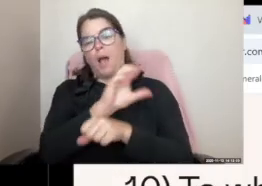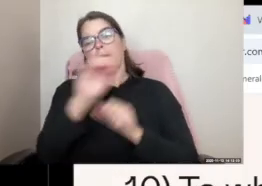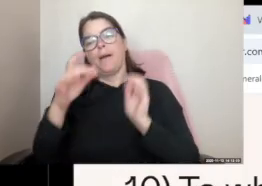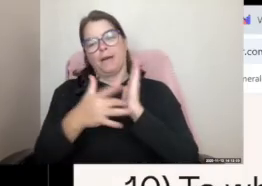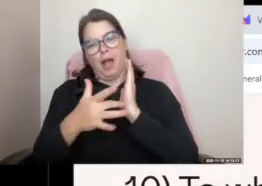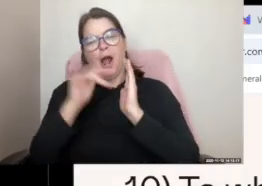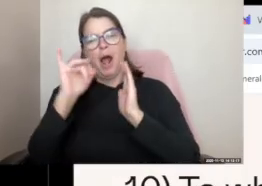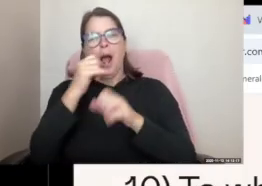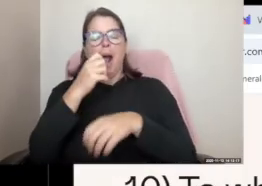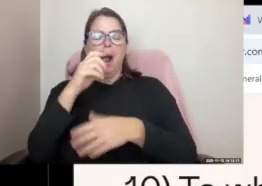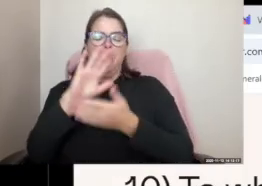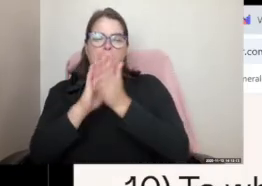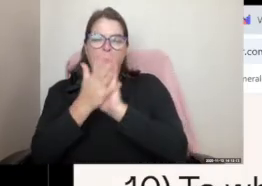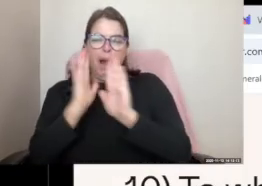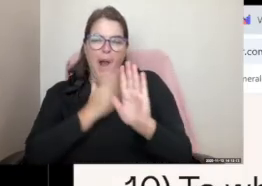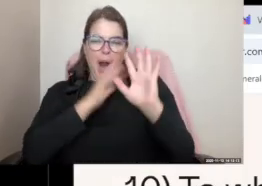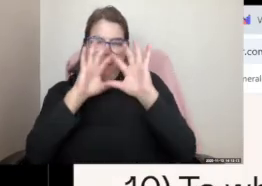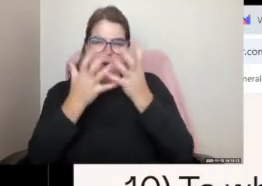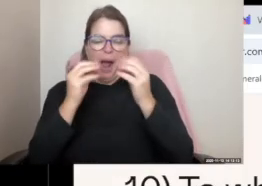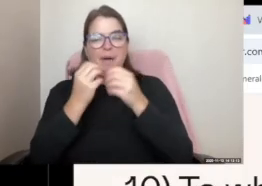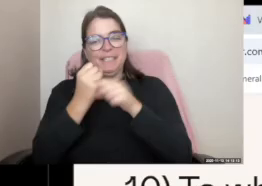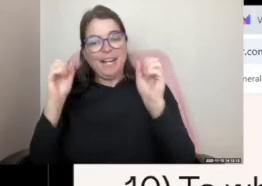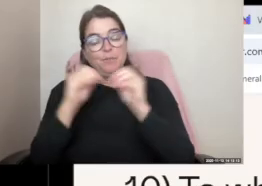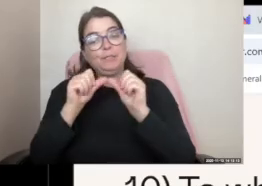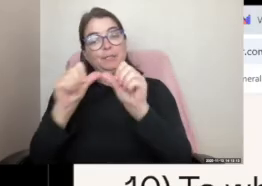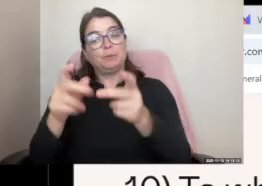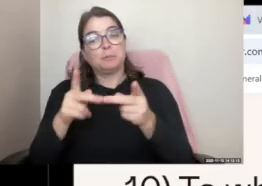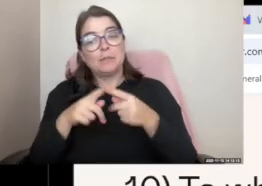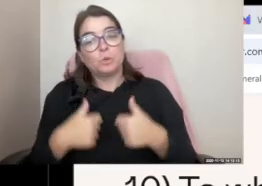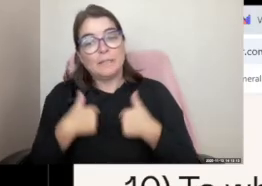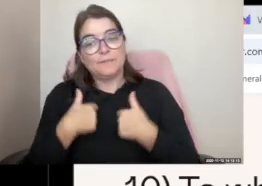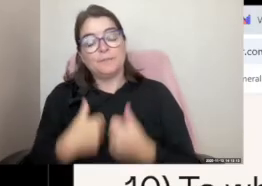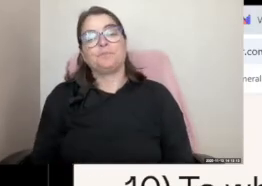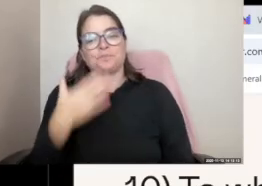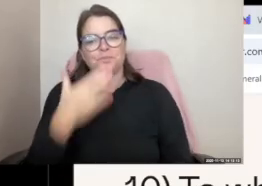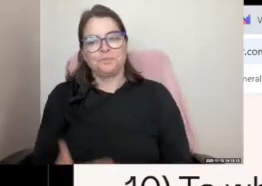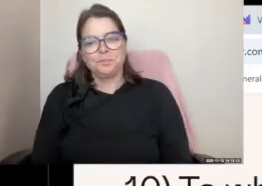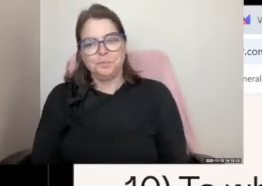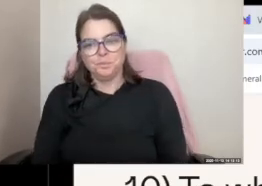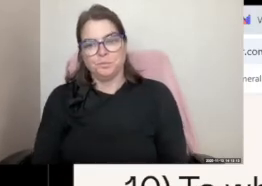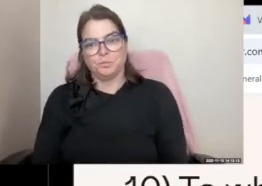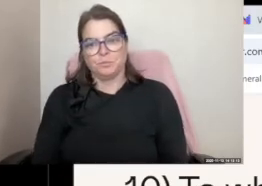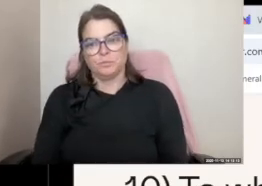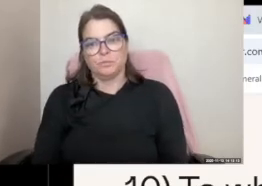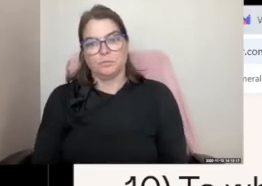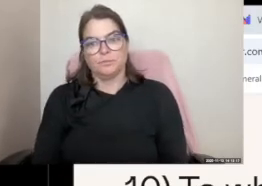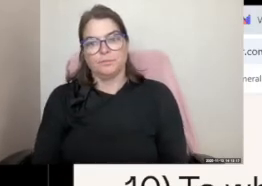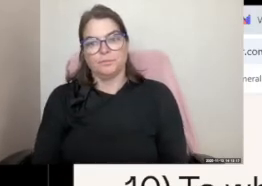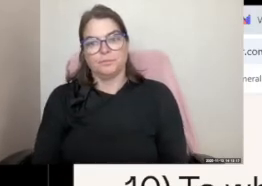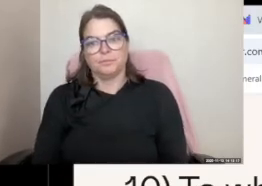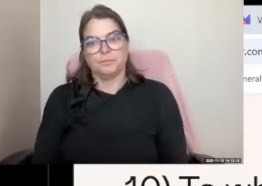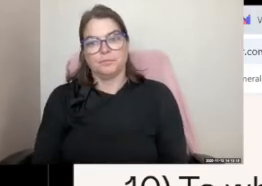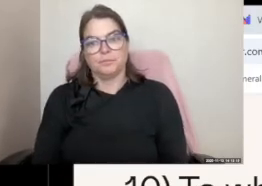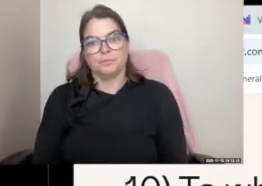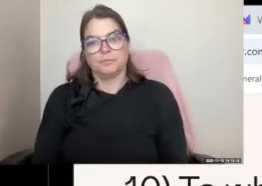sure that over the lifetime of these vehicles, the lifetime of the infrastructure, and the lifetime of our children, that we've all got jobs